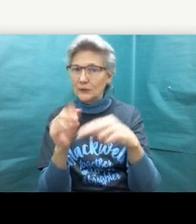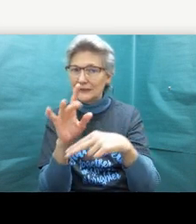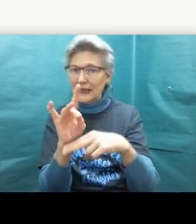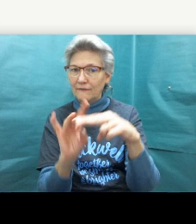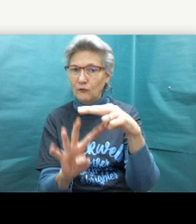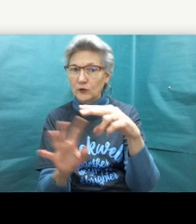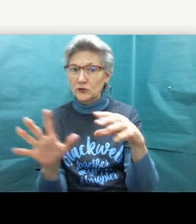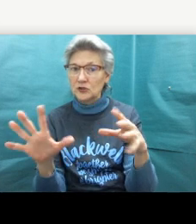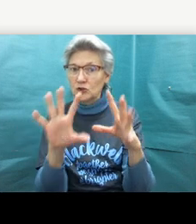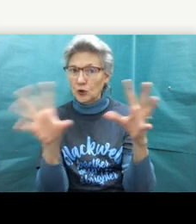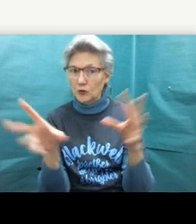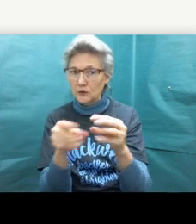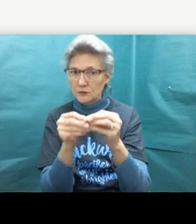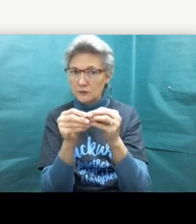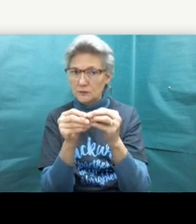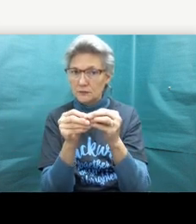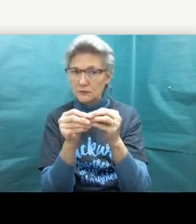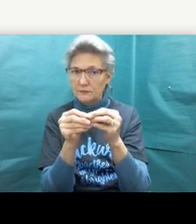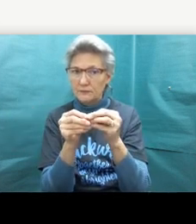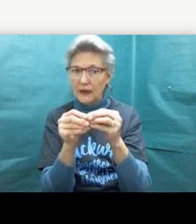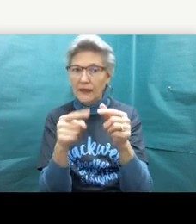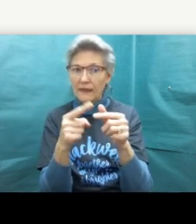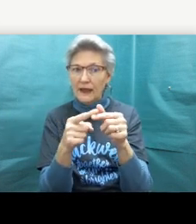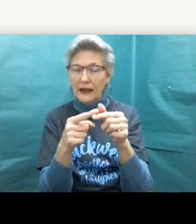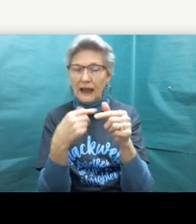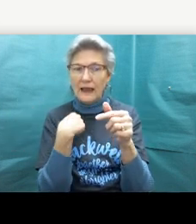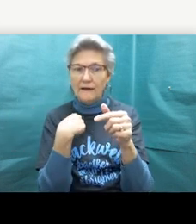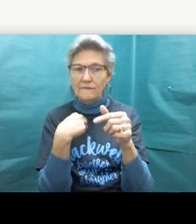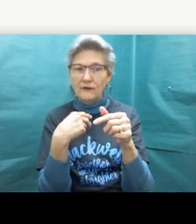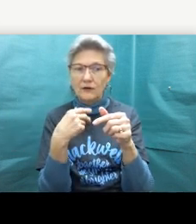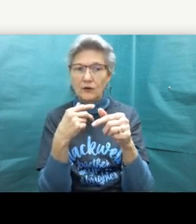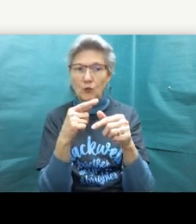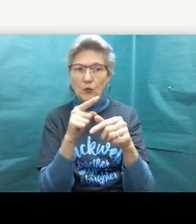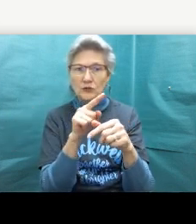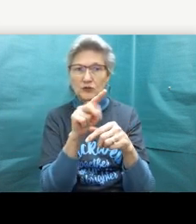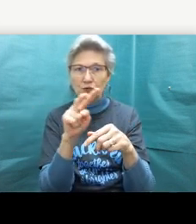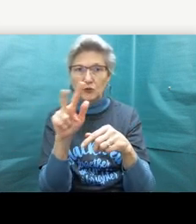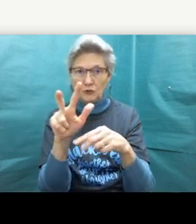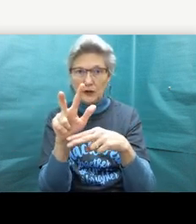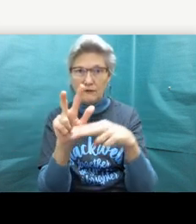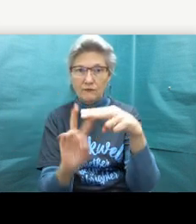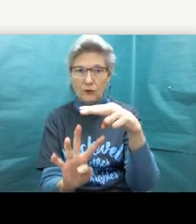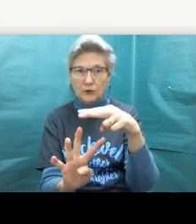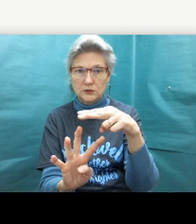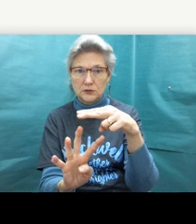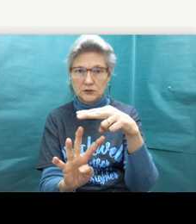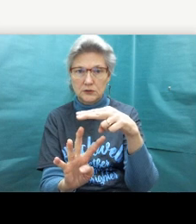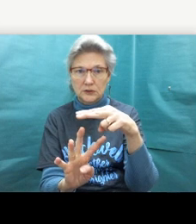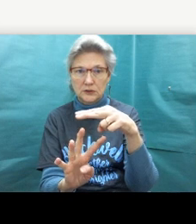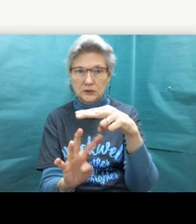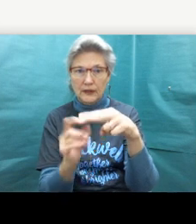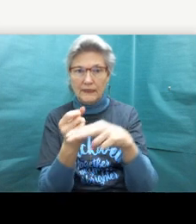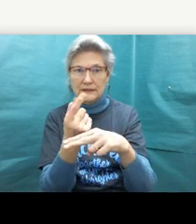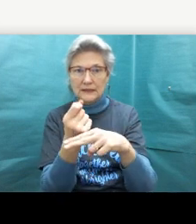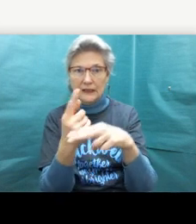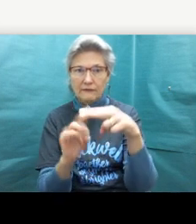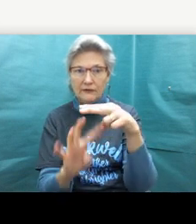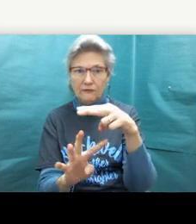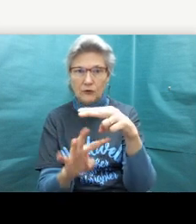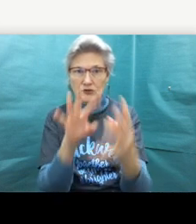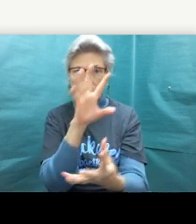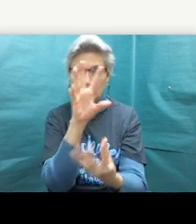fourths total. And then I have my 1, 2, 3/4, which is